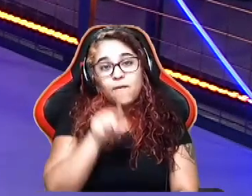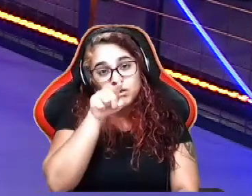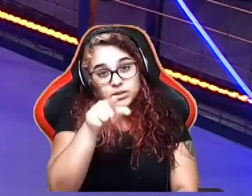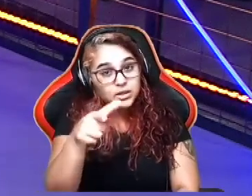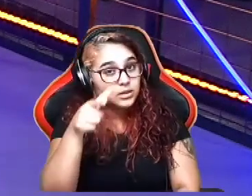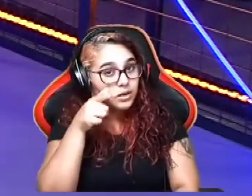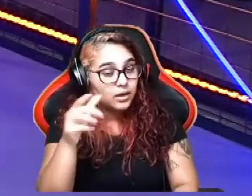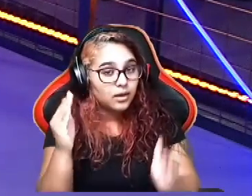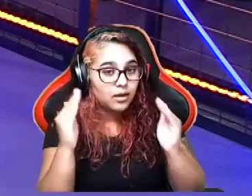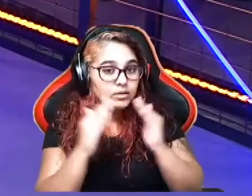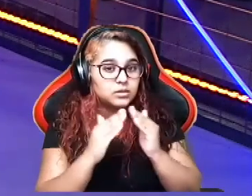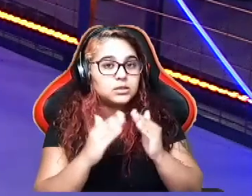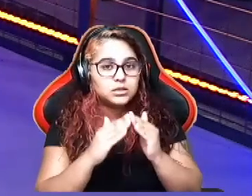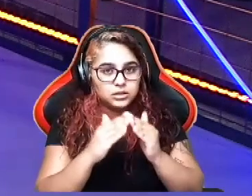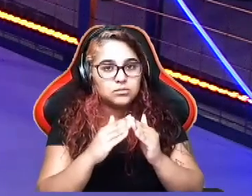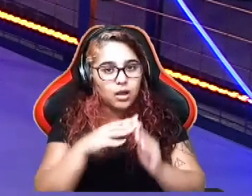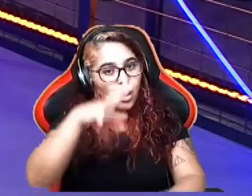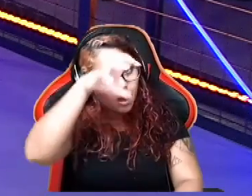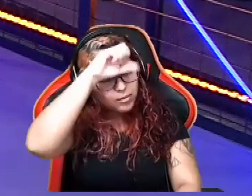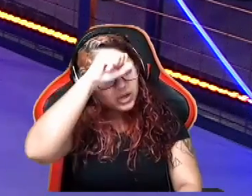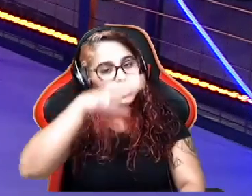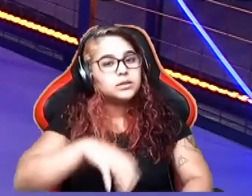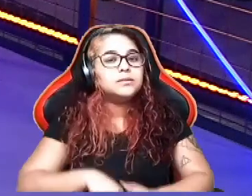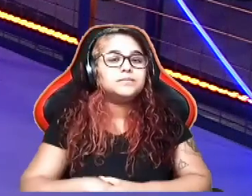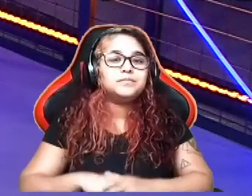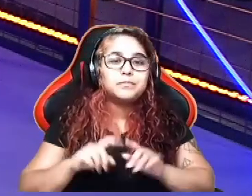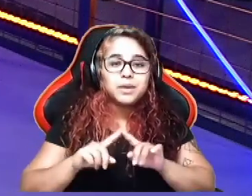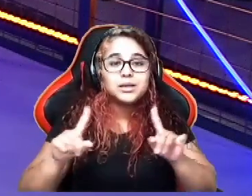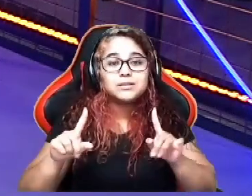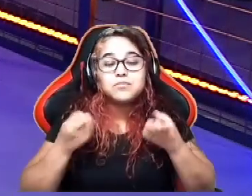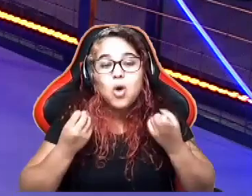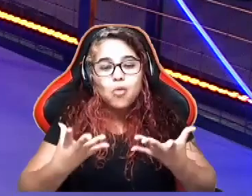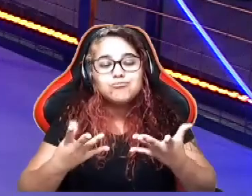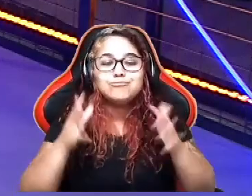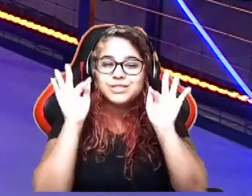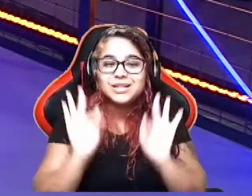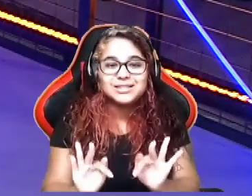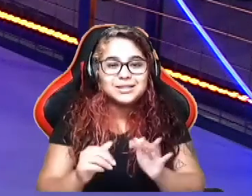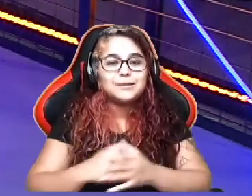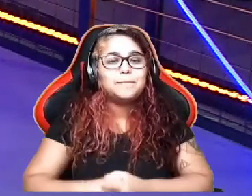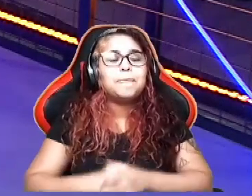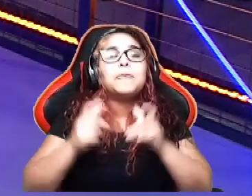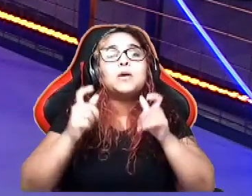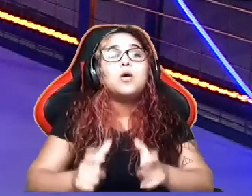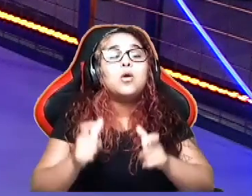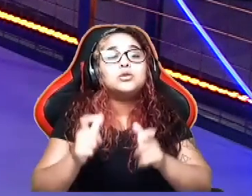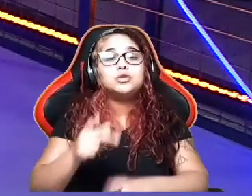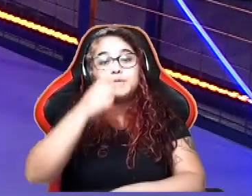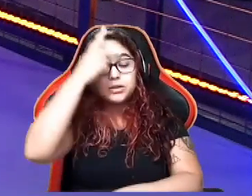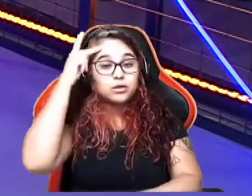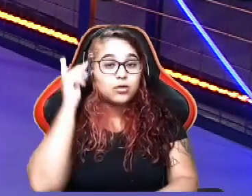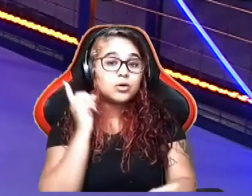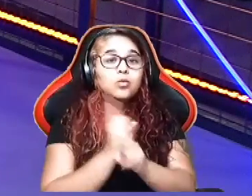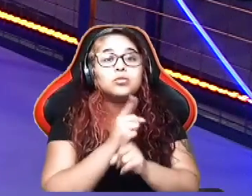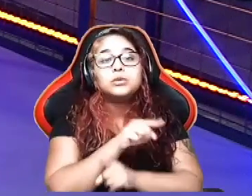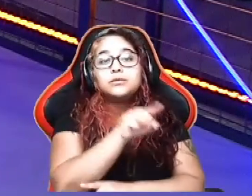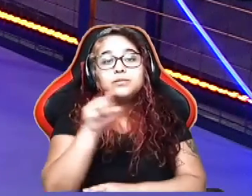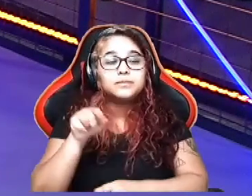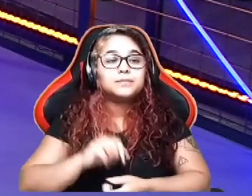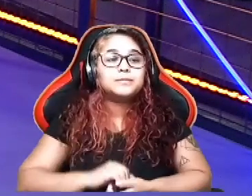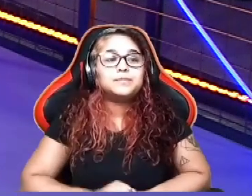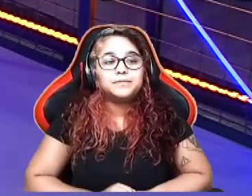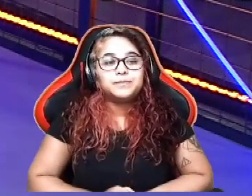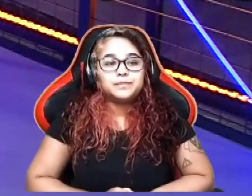it. coloque essas If you're palavras em watching from prática. home, remember Mas those antes de ir, words. nós tínhamos So, uma just to pergunta para conclude, vocês. where can people find you